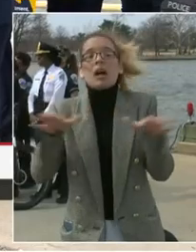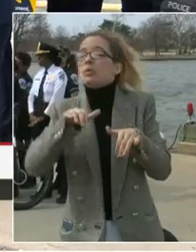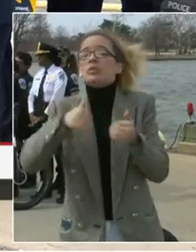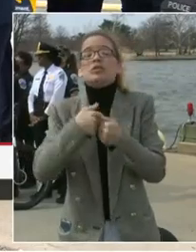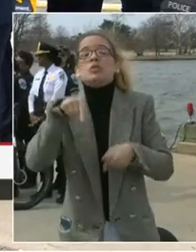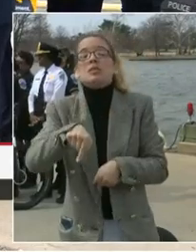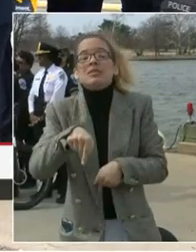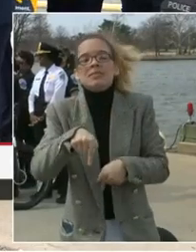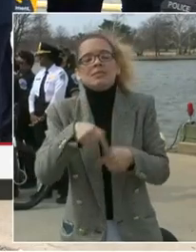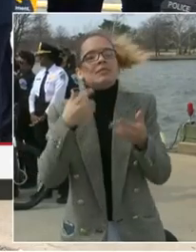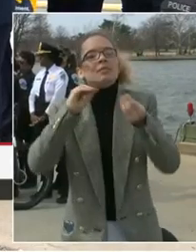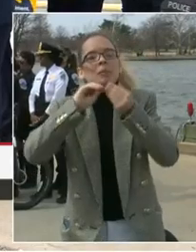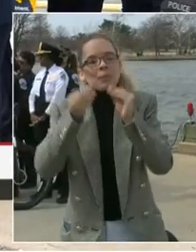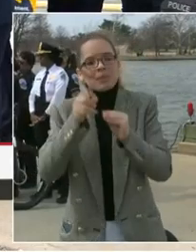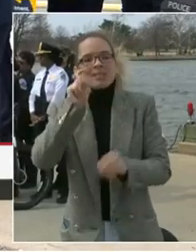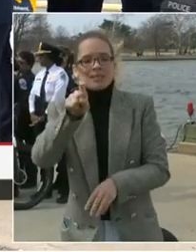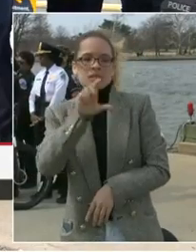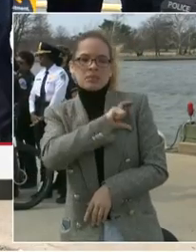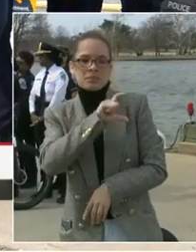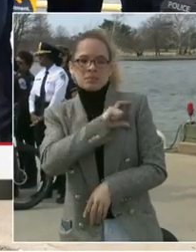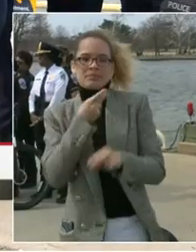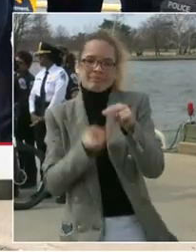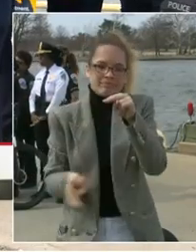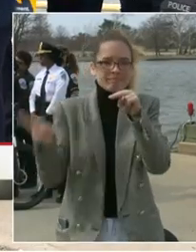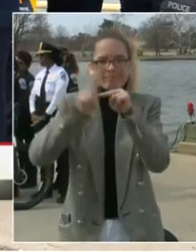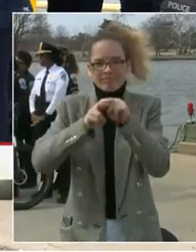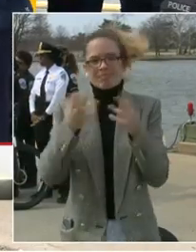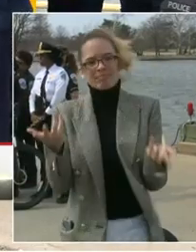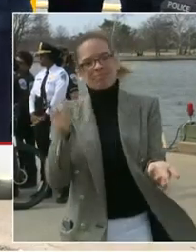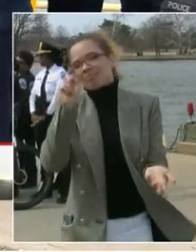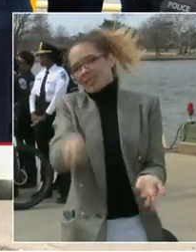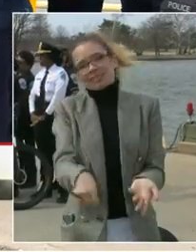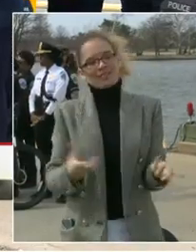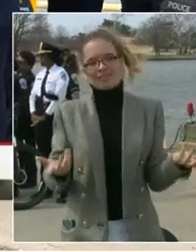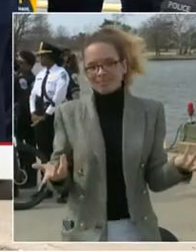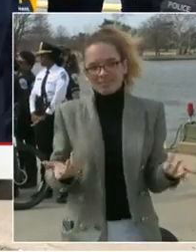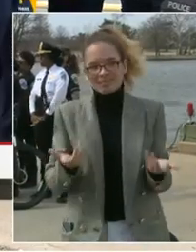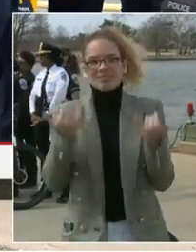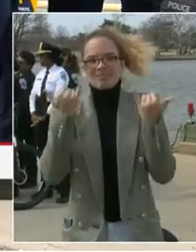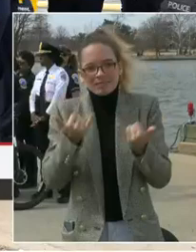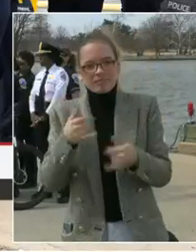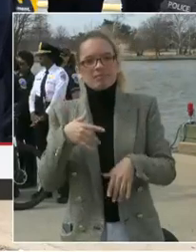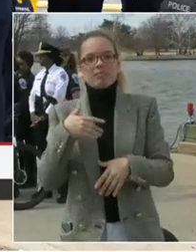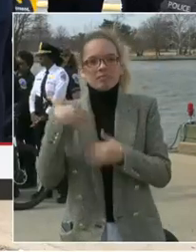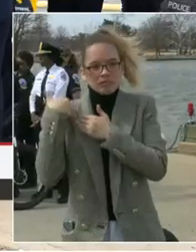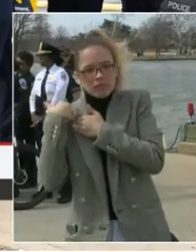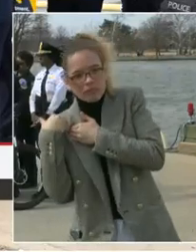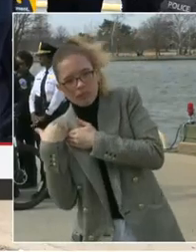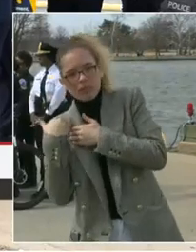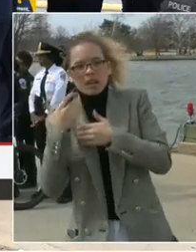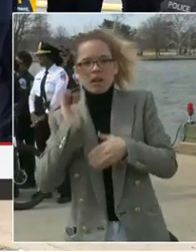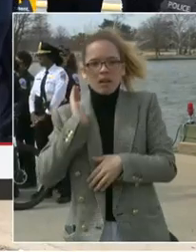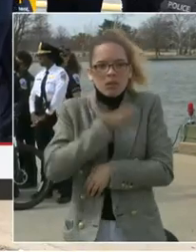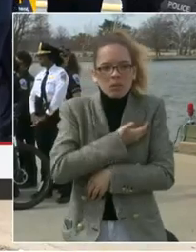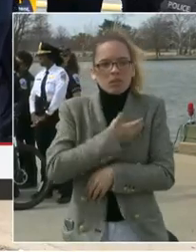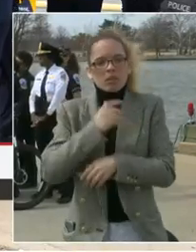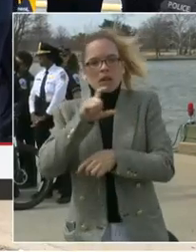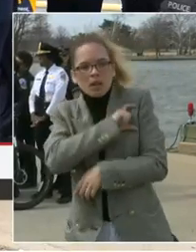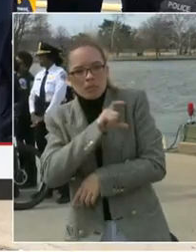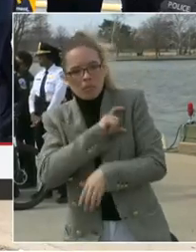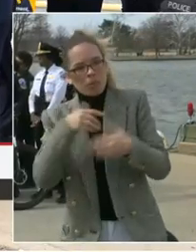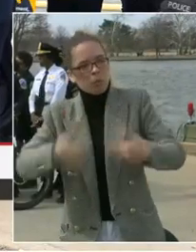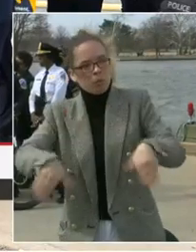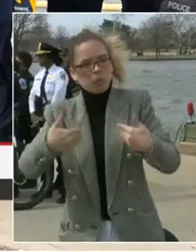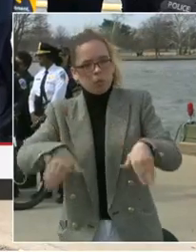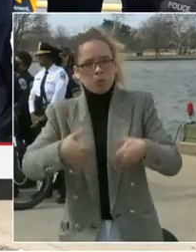police officers that we need to be able to do them well. And right now, we're taxing our officers. As the mayor mentioned earlier last year, when we